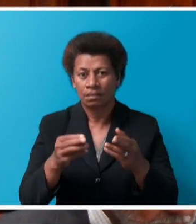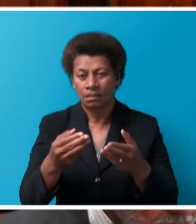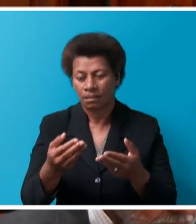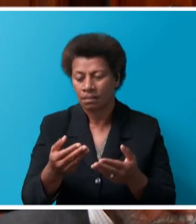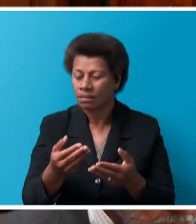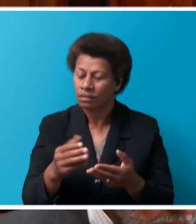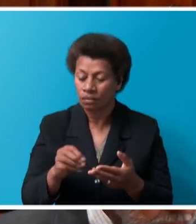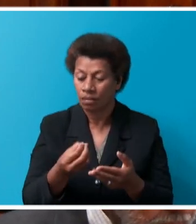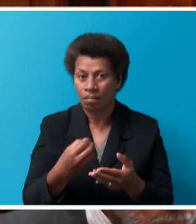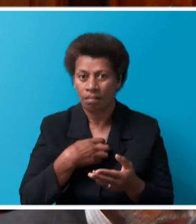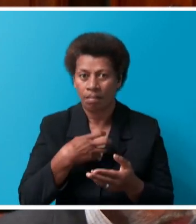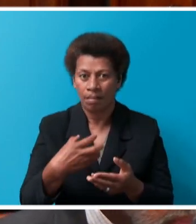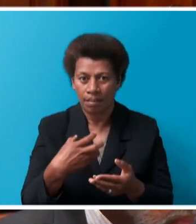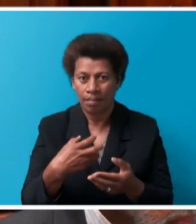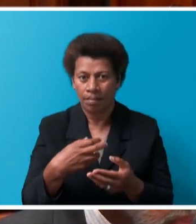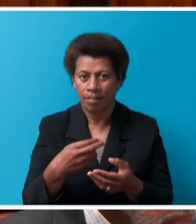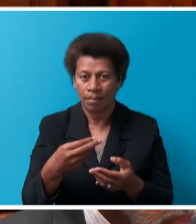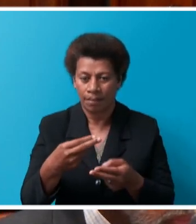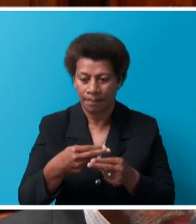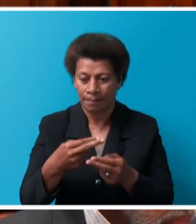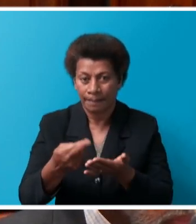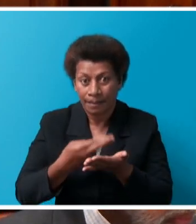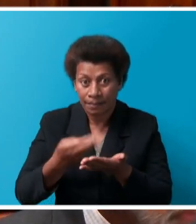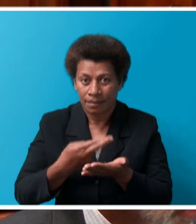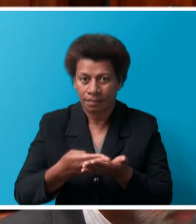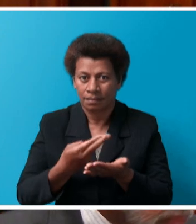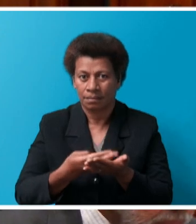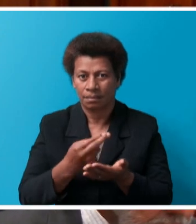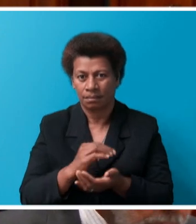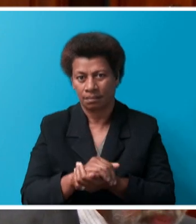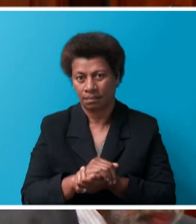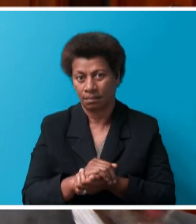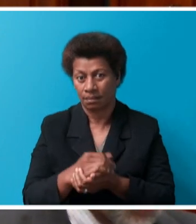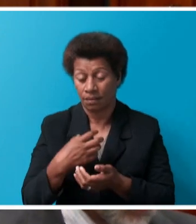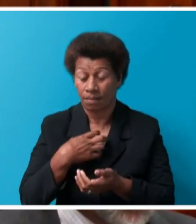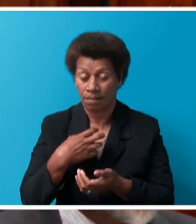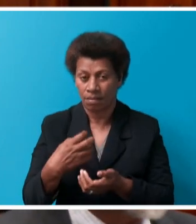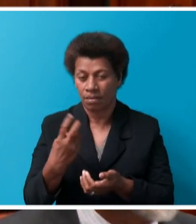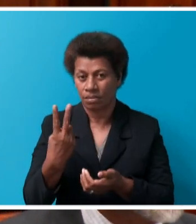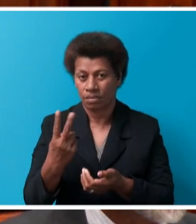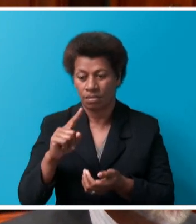Fiji Rice expects a bumper crop of more than 2,000 tons